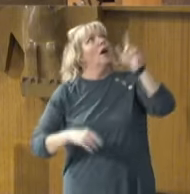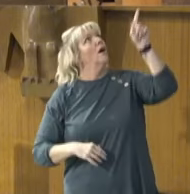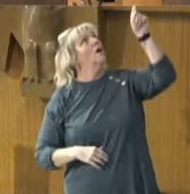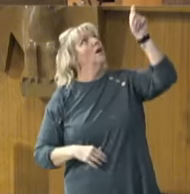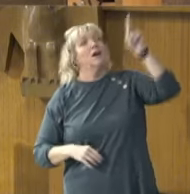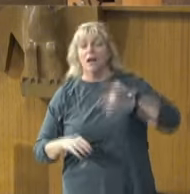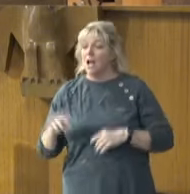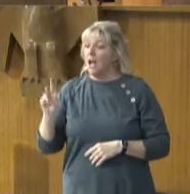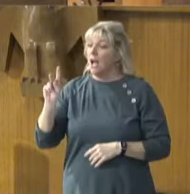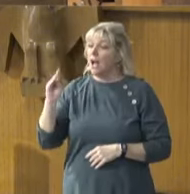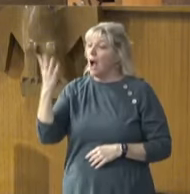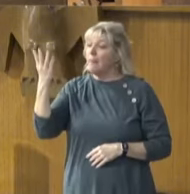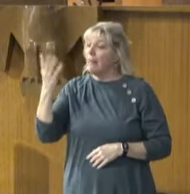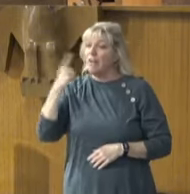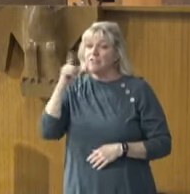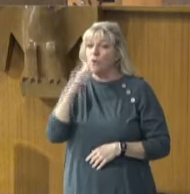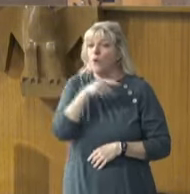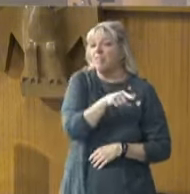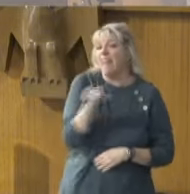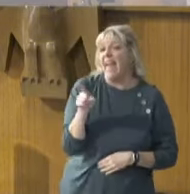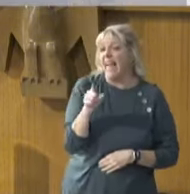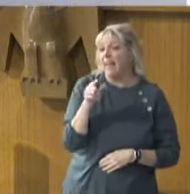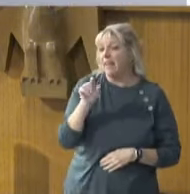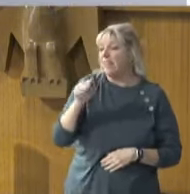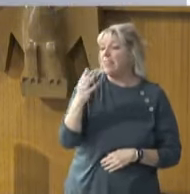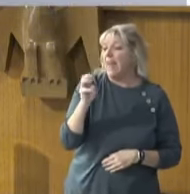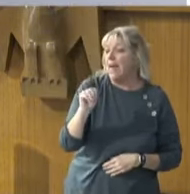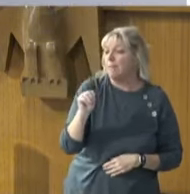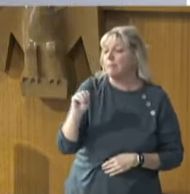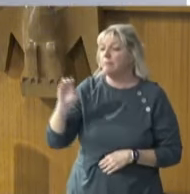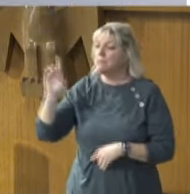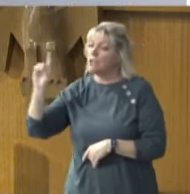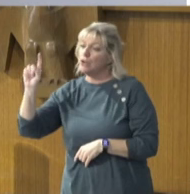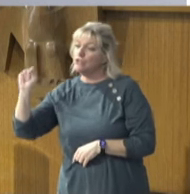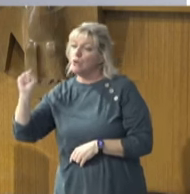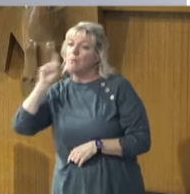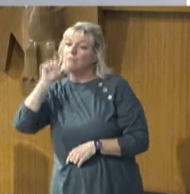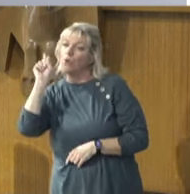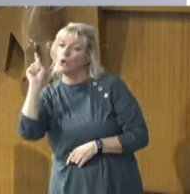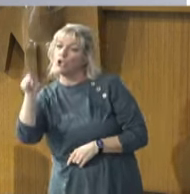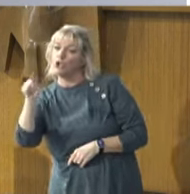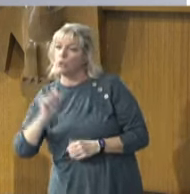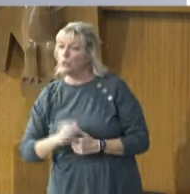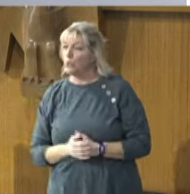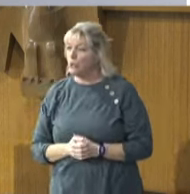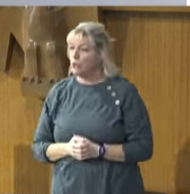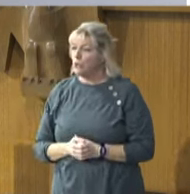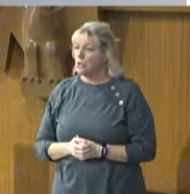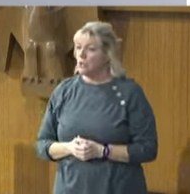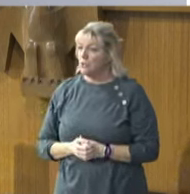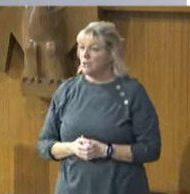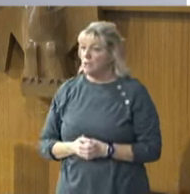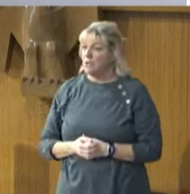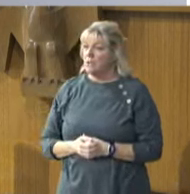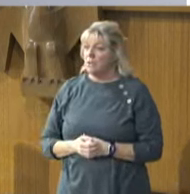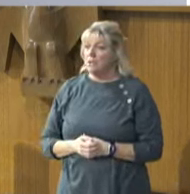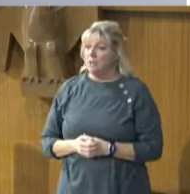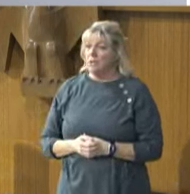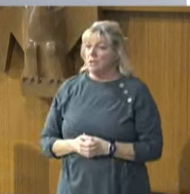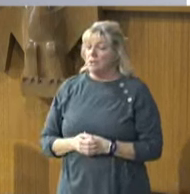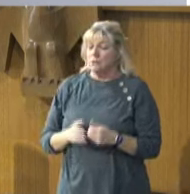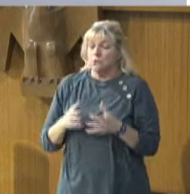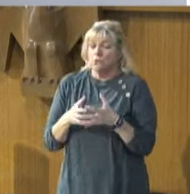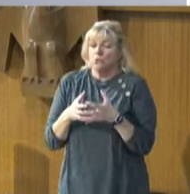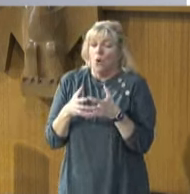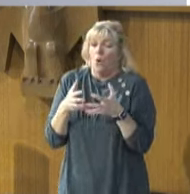for they, them. Donald Trump is for you. There is so, so much wrong